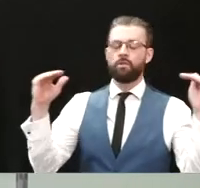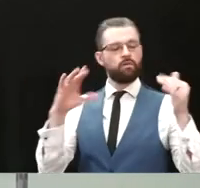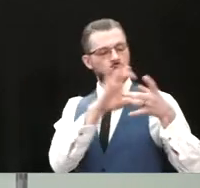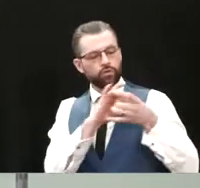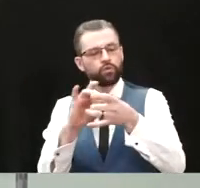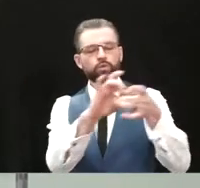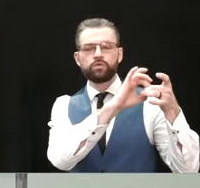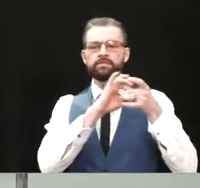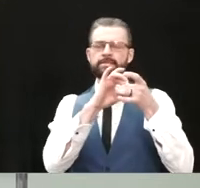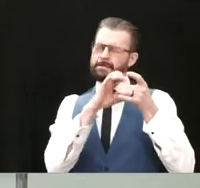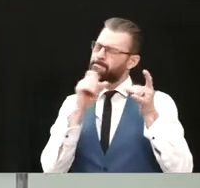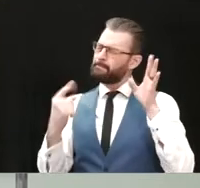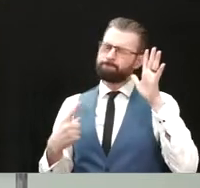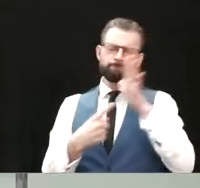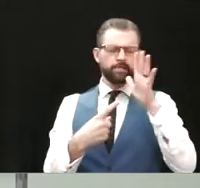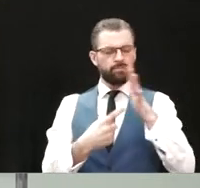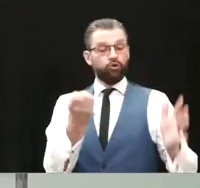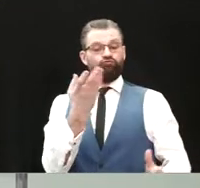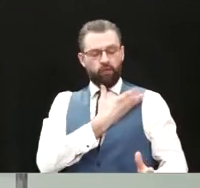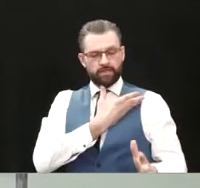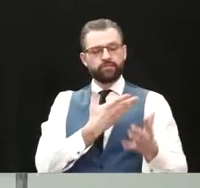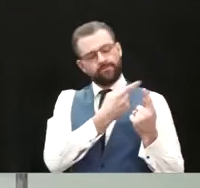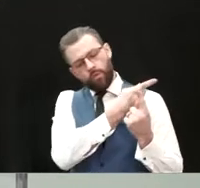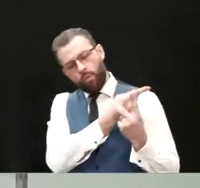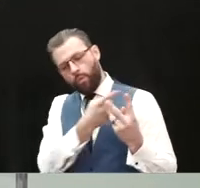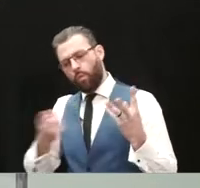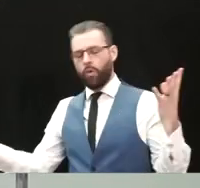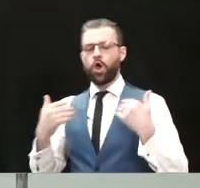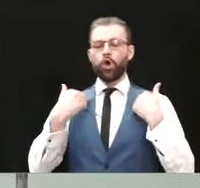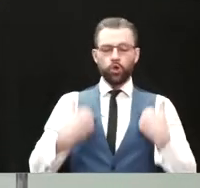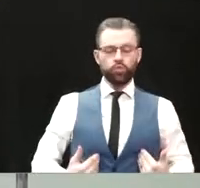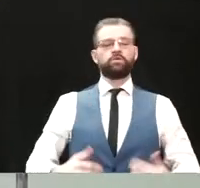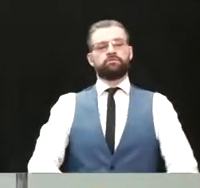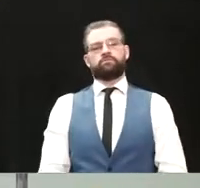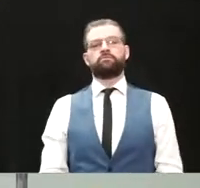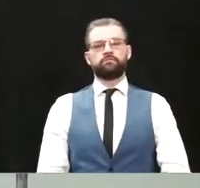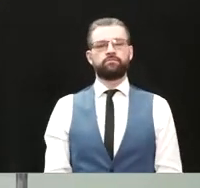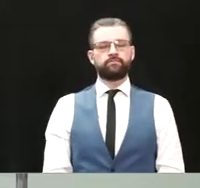unity, and the fundamental rights of every human being.